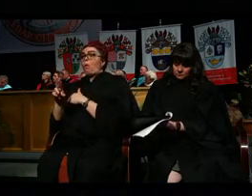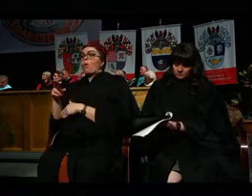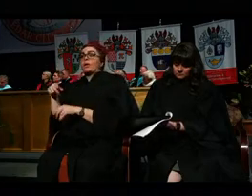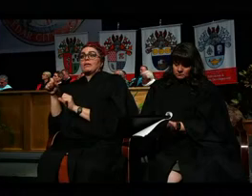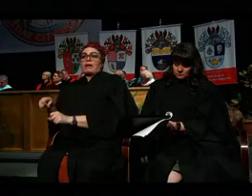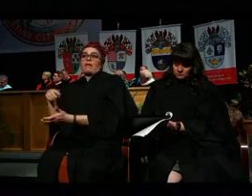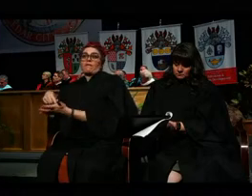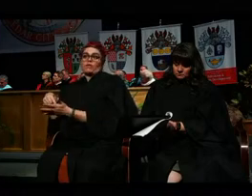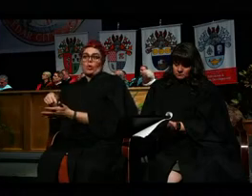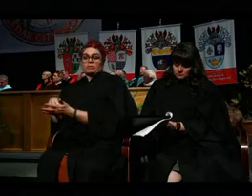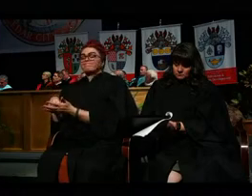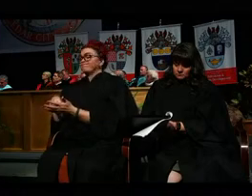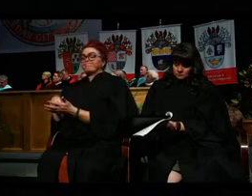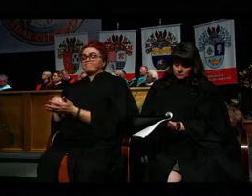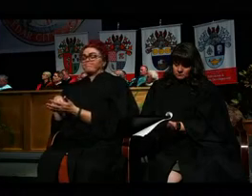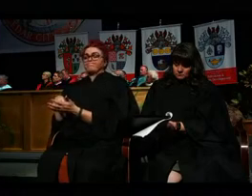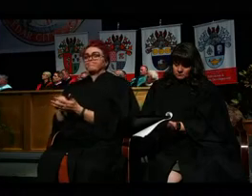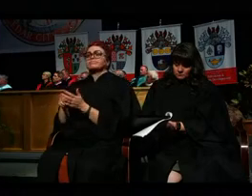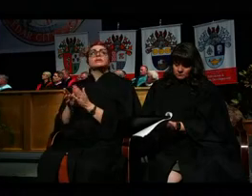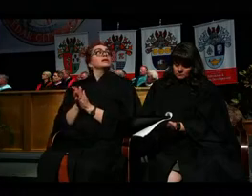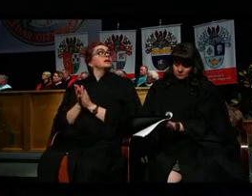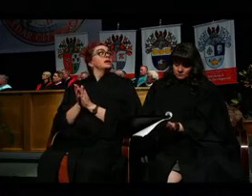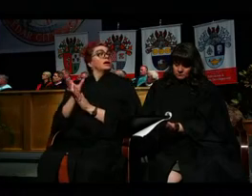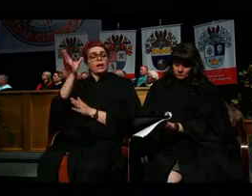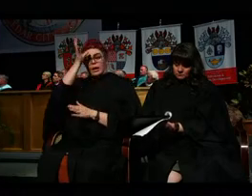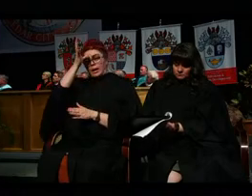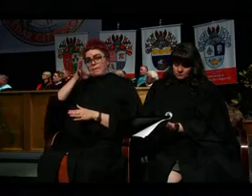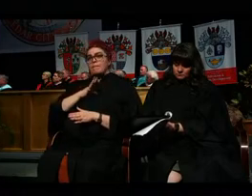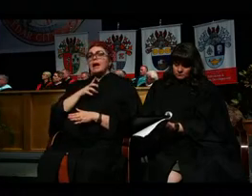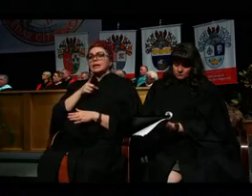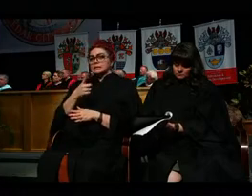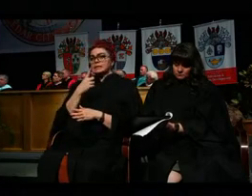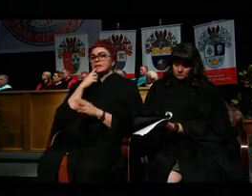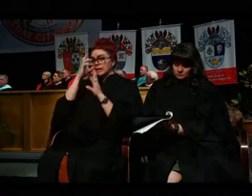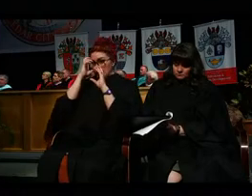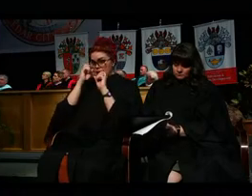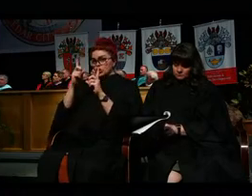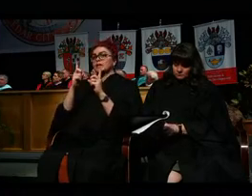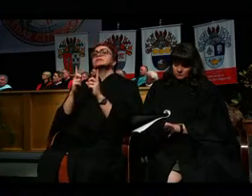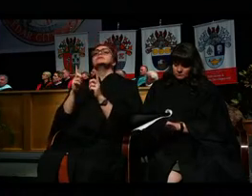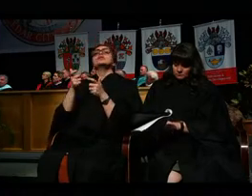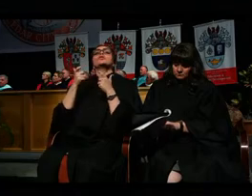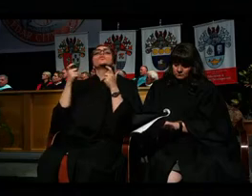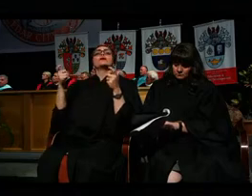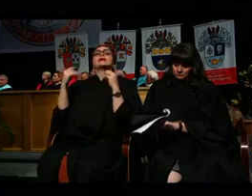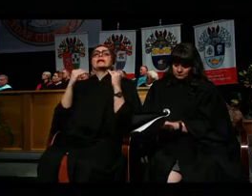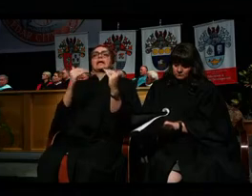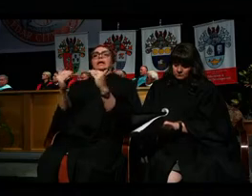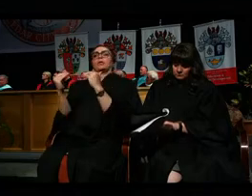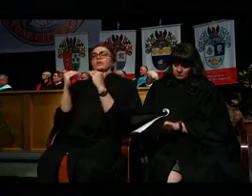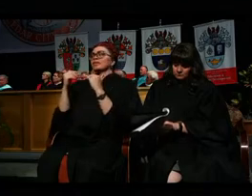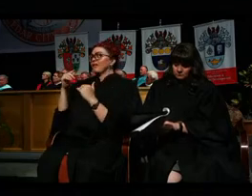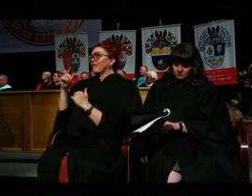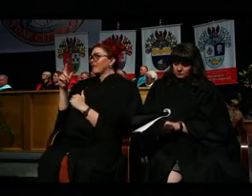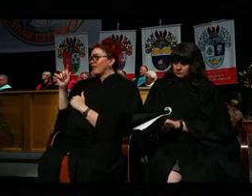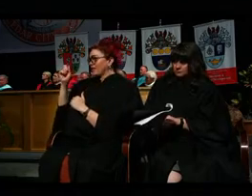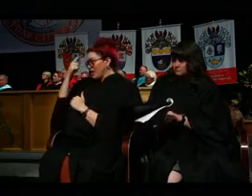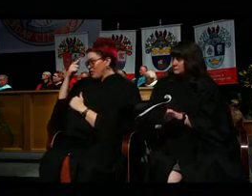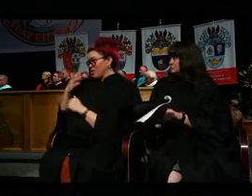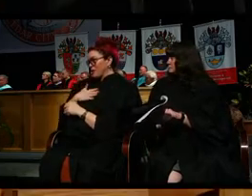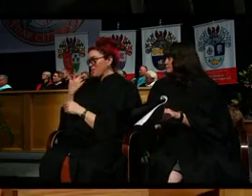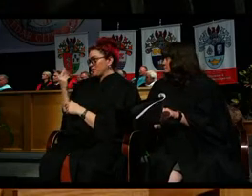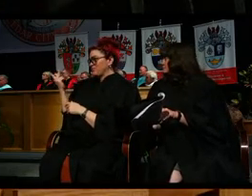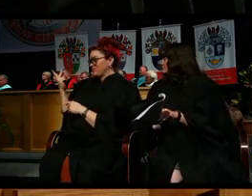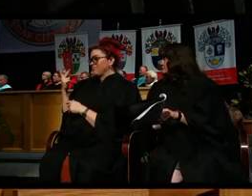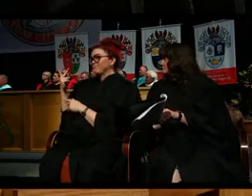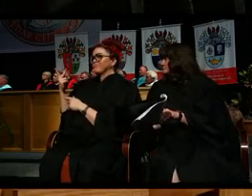public schools, Horace Mann, called education the great equalizer of the human condition. Governor, I'm glad we can both quote that. We're good. We're